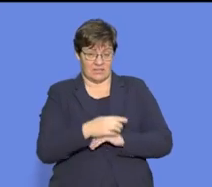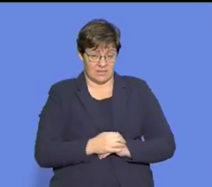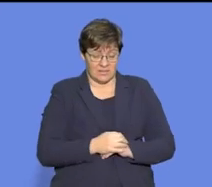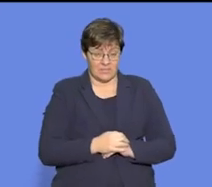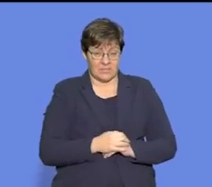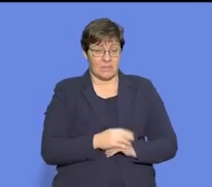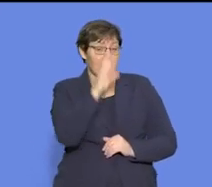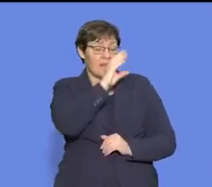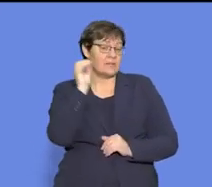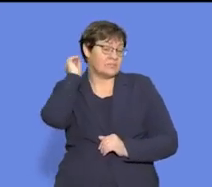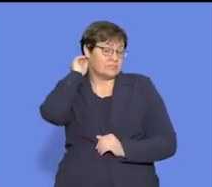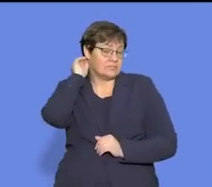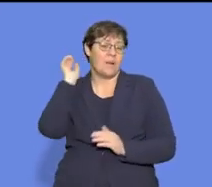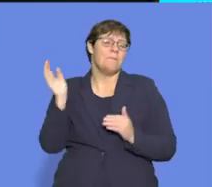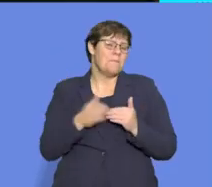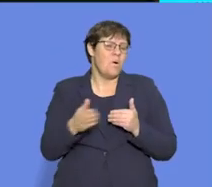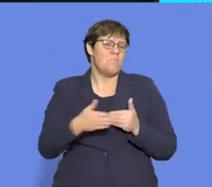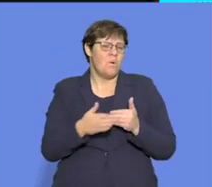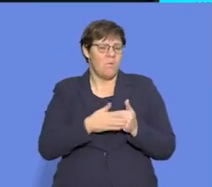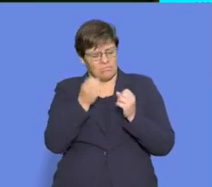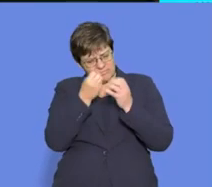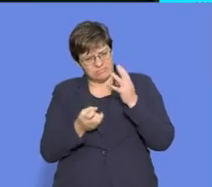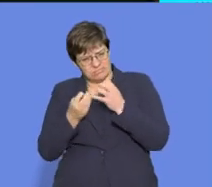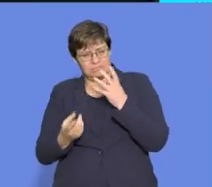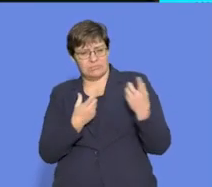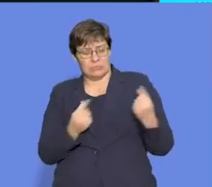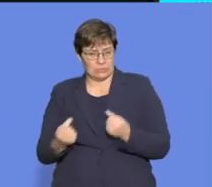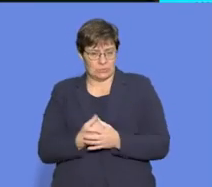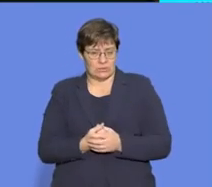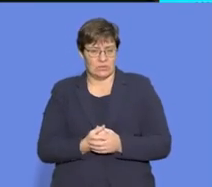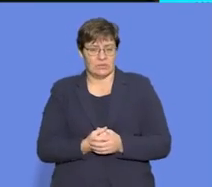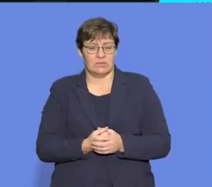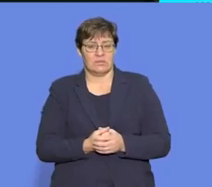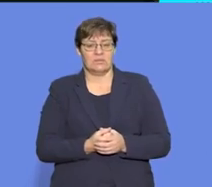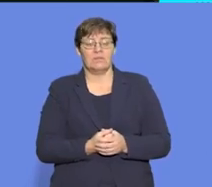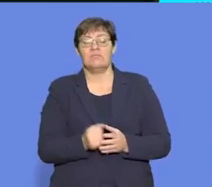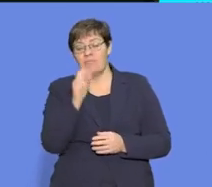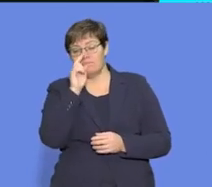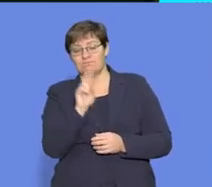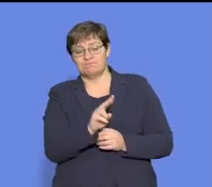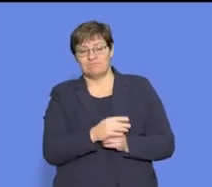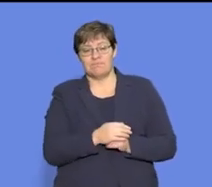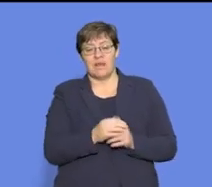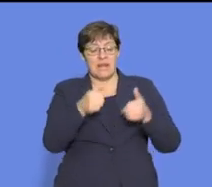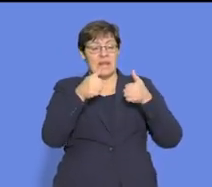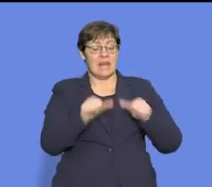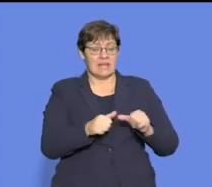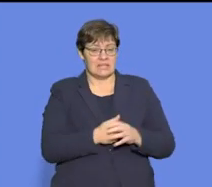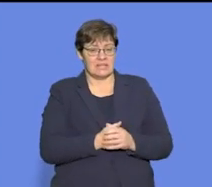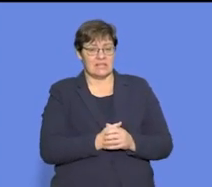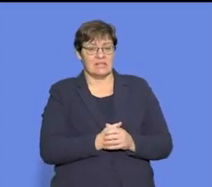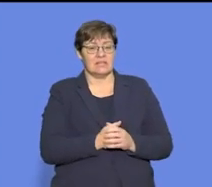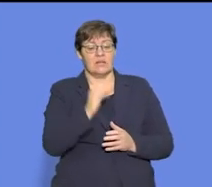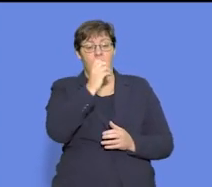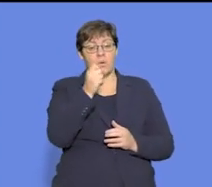the voltmeter. Now, bear this in mind. We're going to do lots and lots of these readings. And in fact, let's move on and we'll look